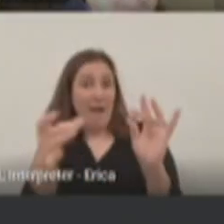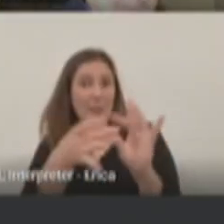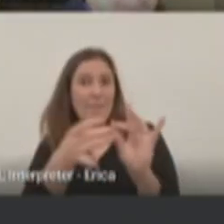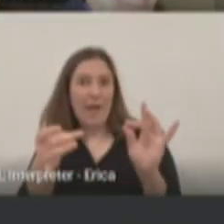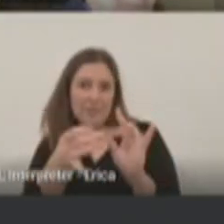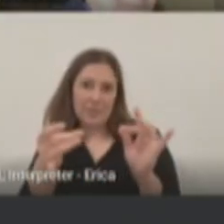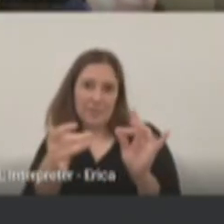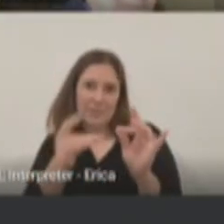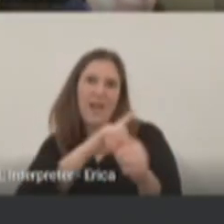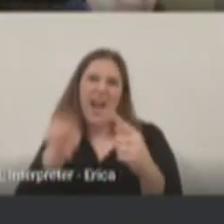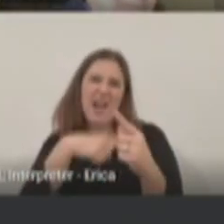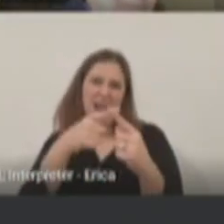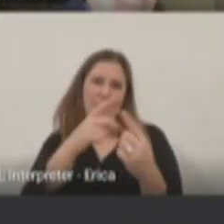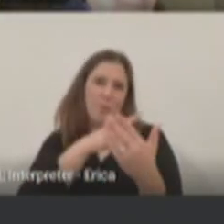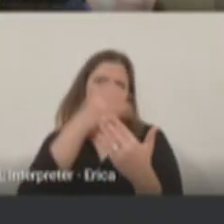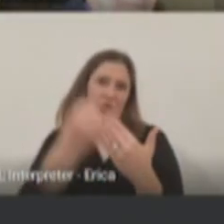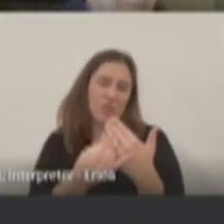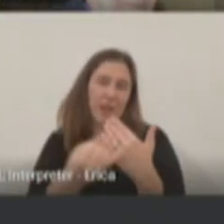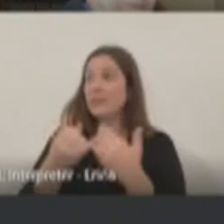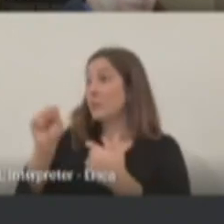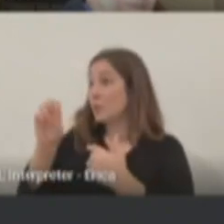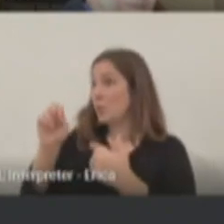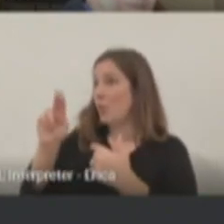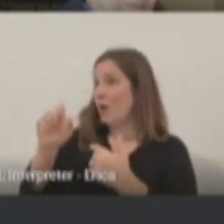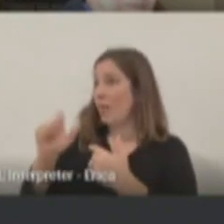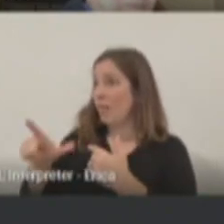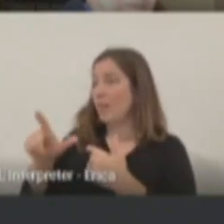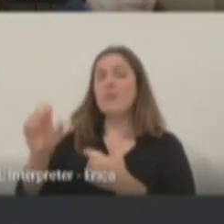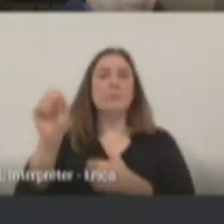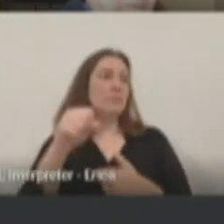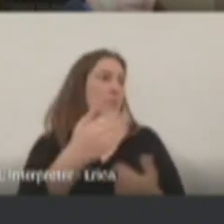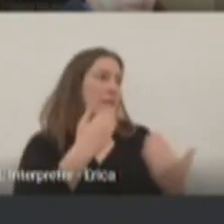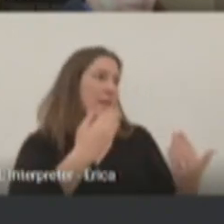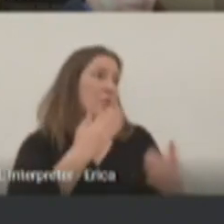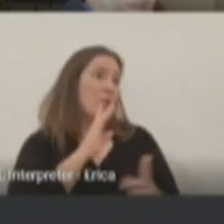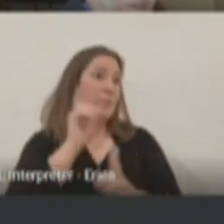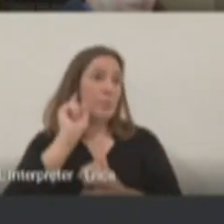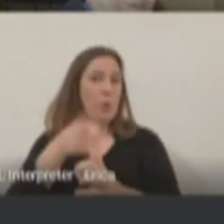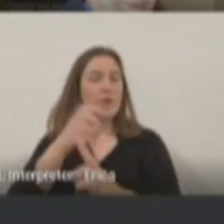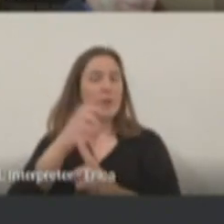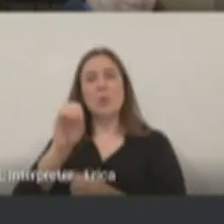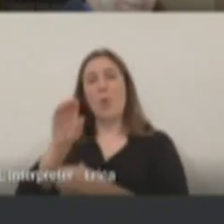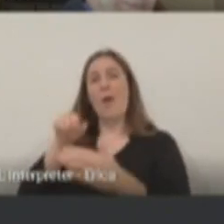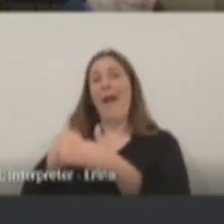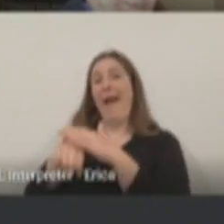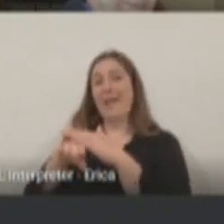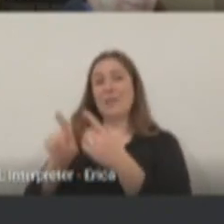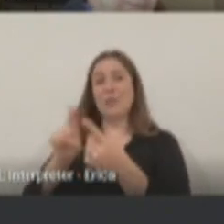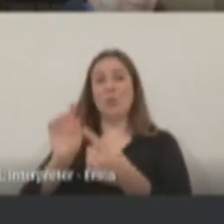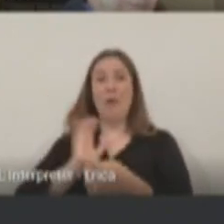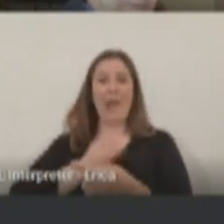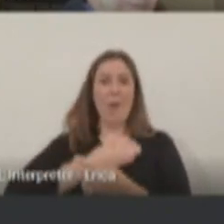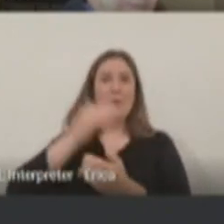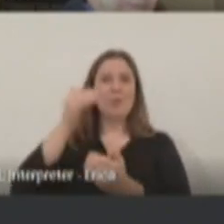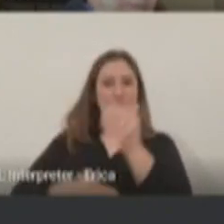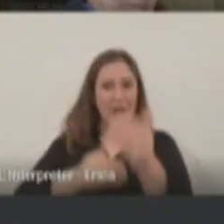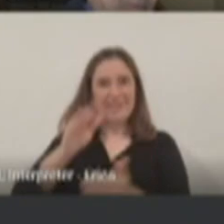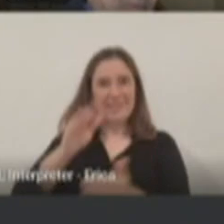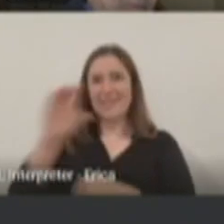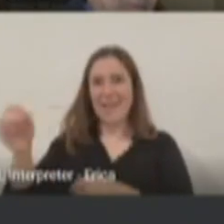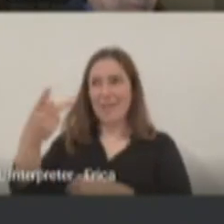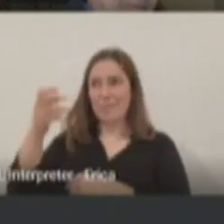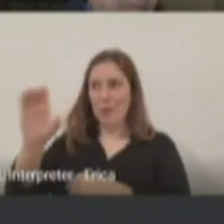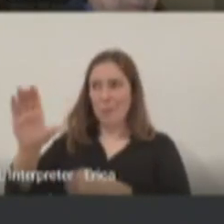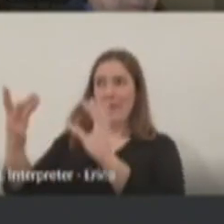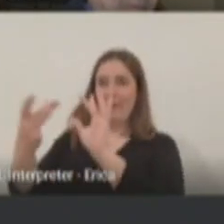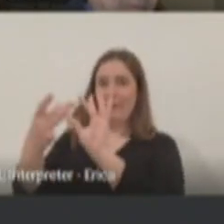that's a great point to say. Thank you so much for making that point. So access to processes and public comment is extremely